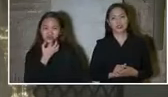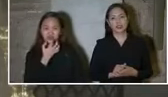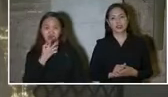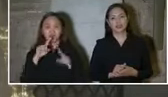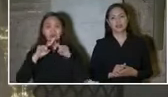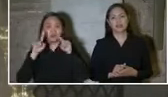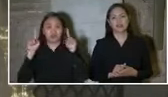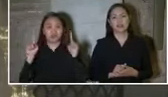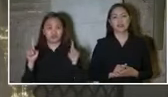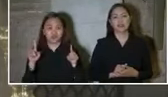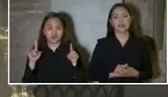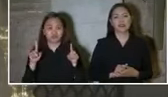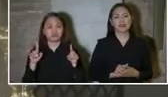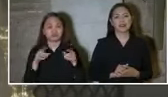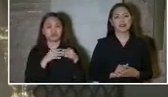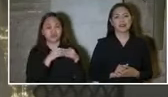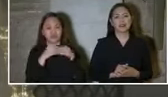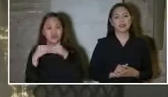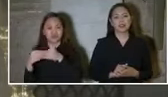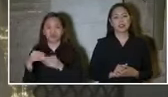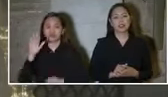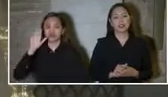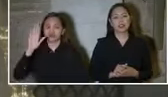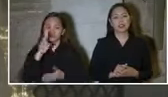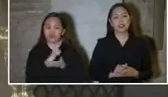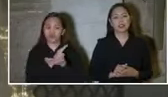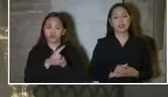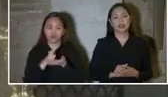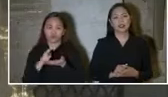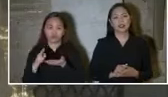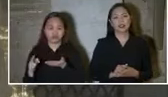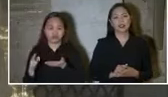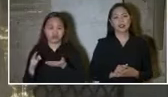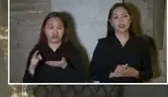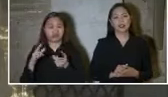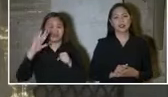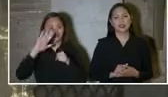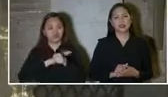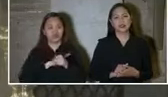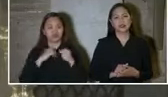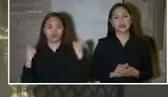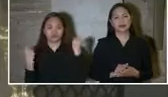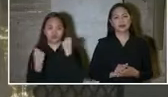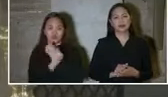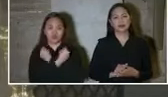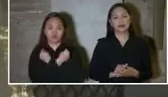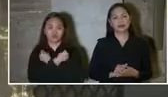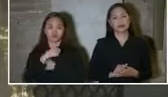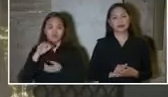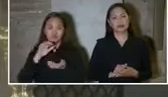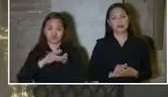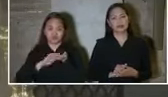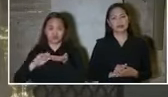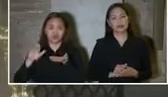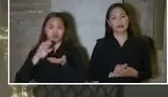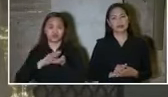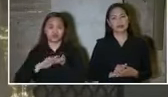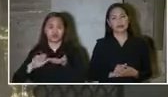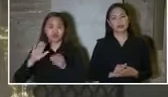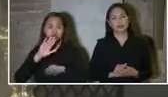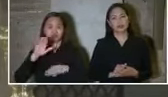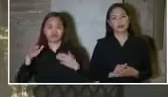but instead be led to His holiness, filled with love and forgiveness for